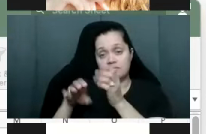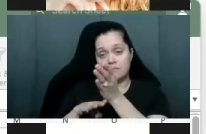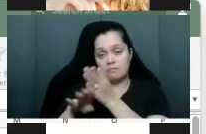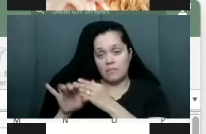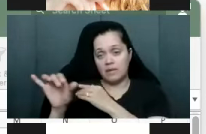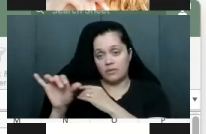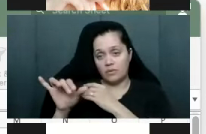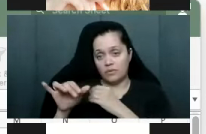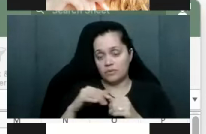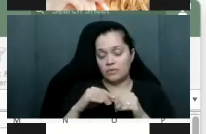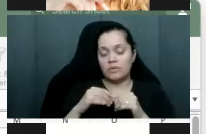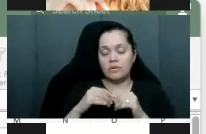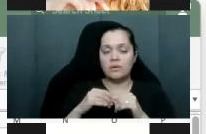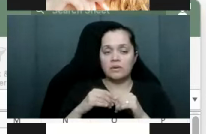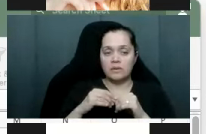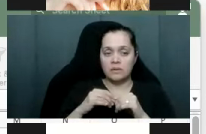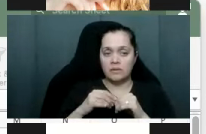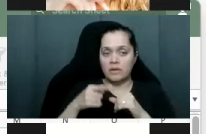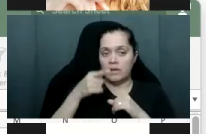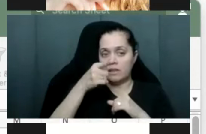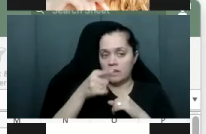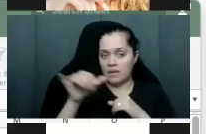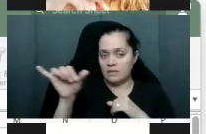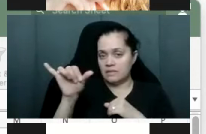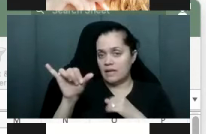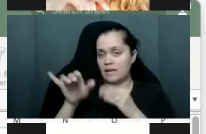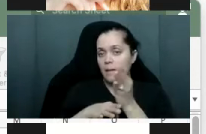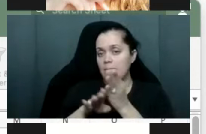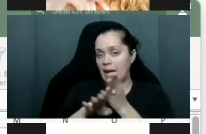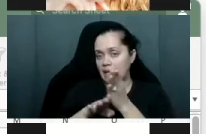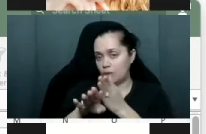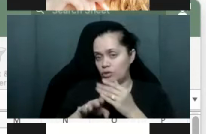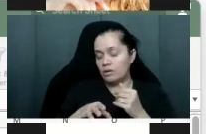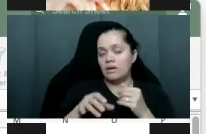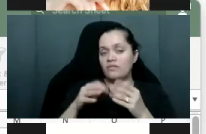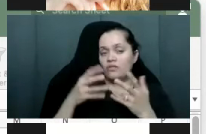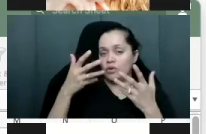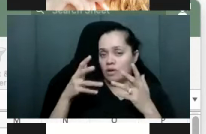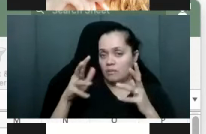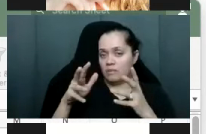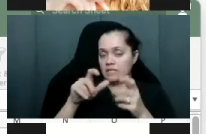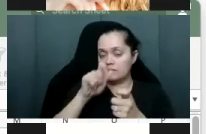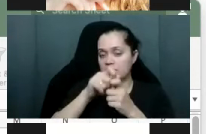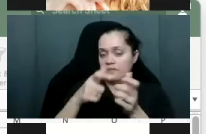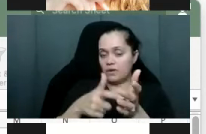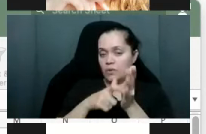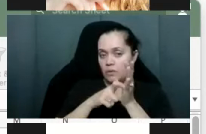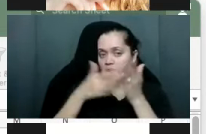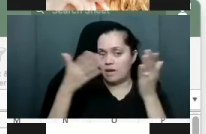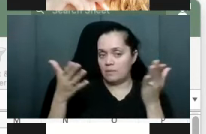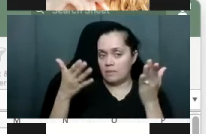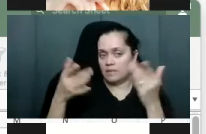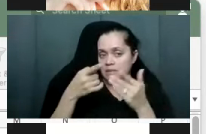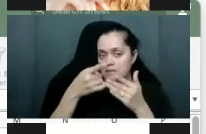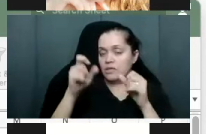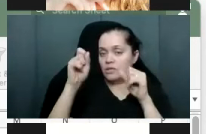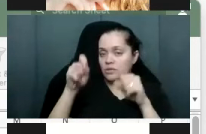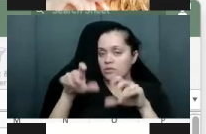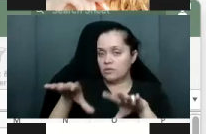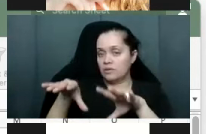also. This is sort of like that. If you complete a set of requirements here, you can get